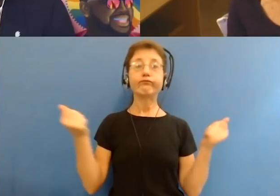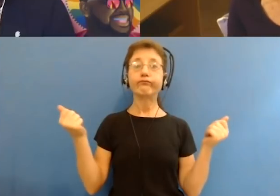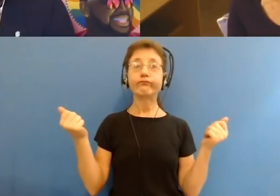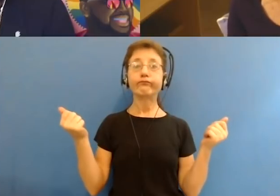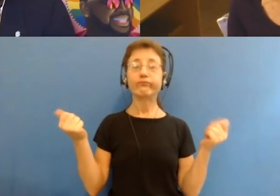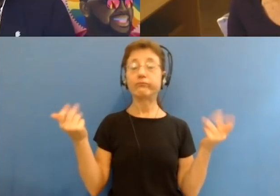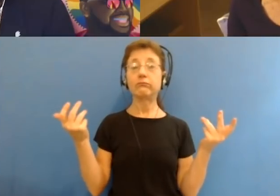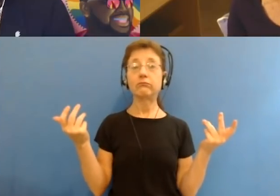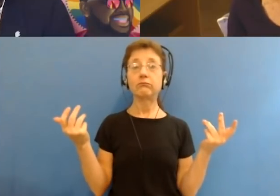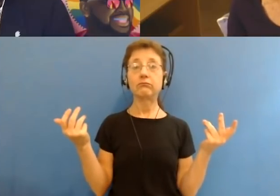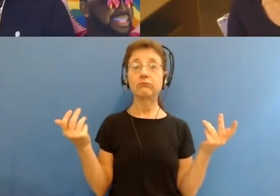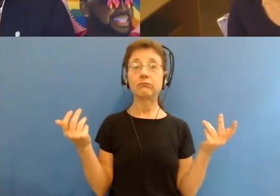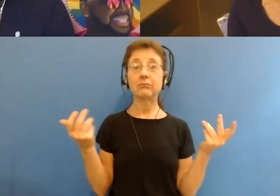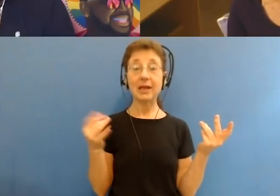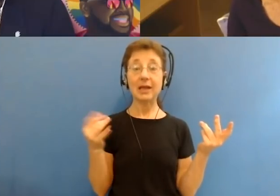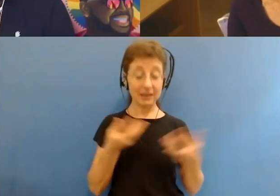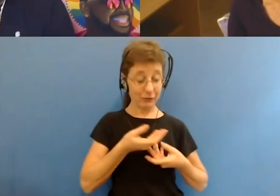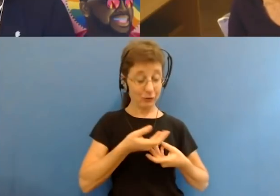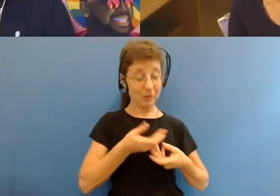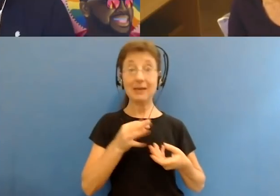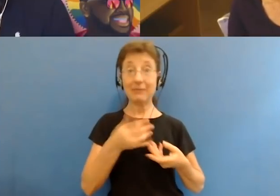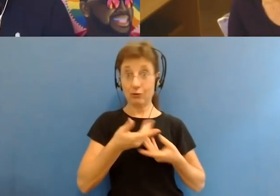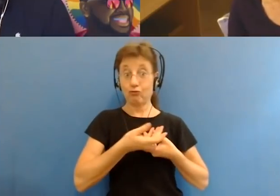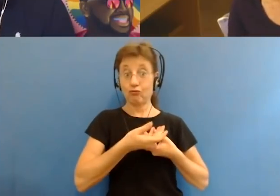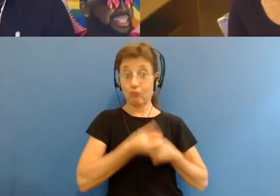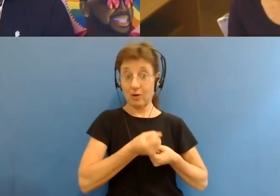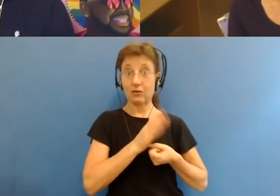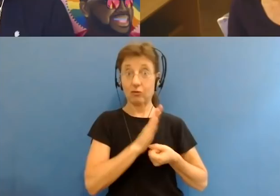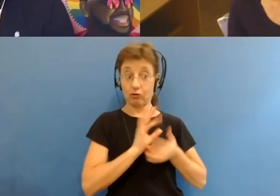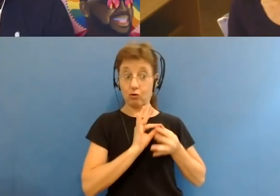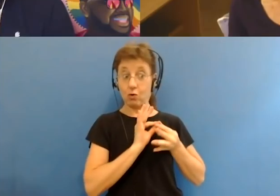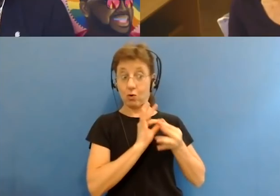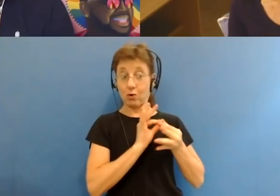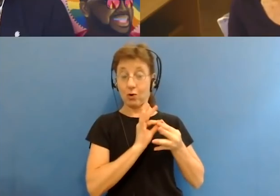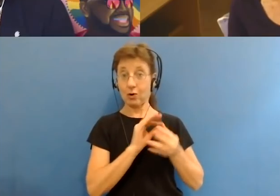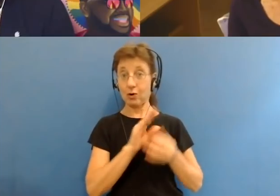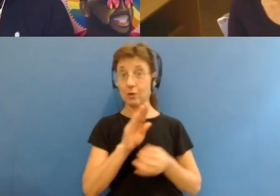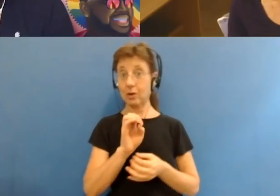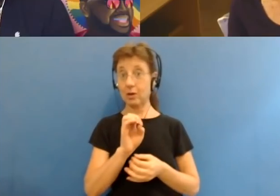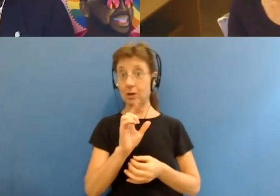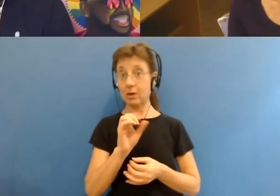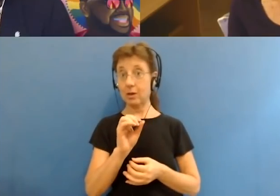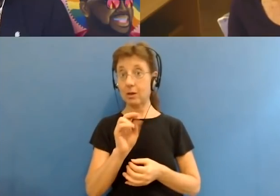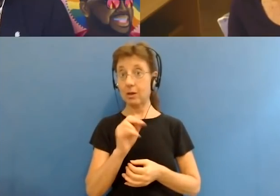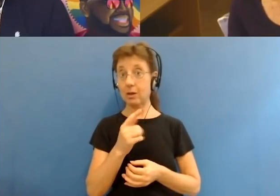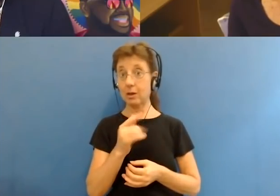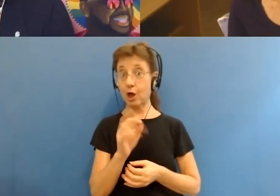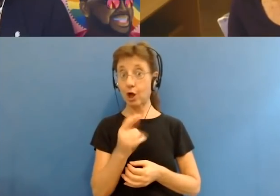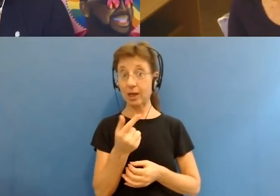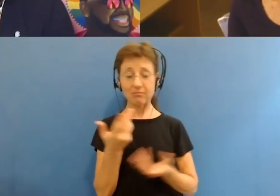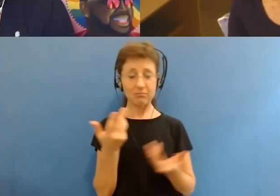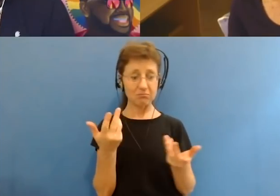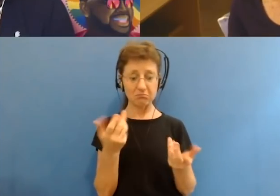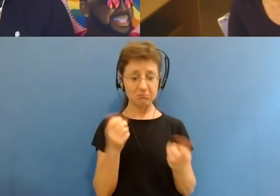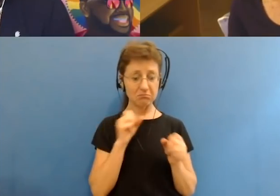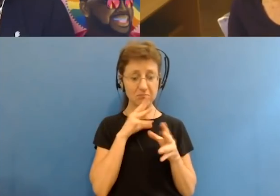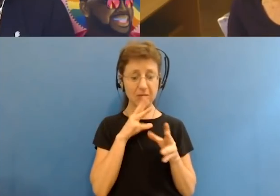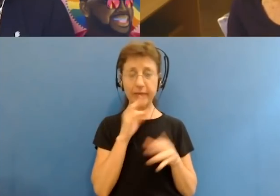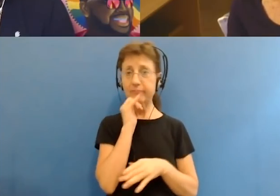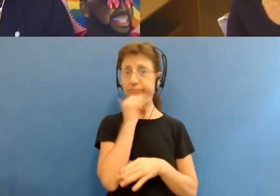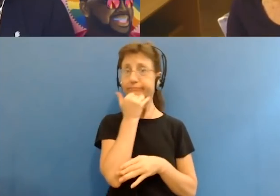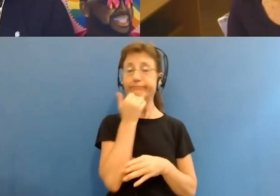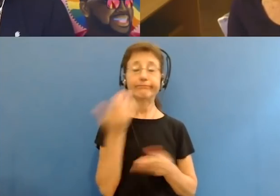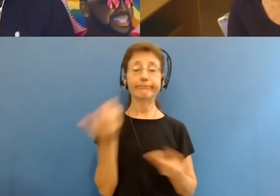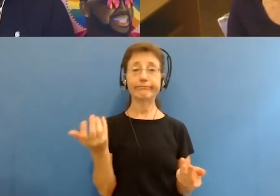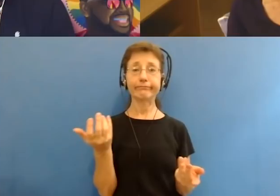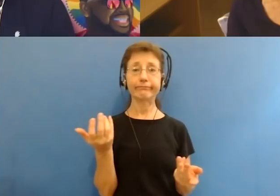nothing goes wrong if you trust your belonging. Mm-hmm. So I just wanted to share that with you, because it had such a sweet feeling. And then